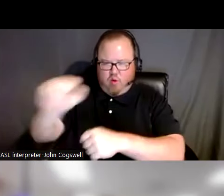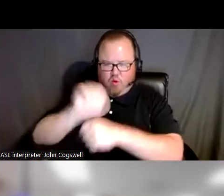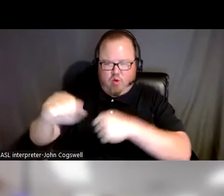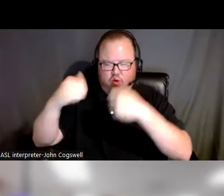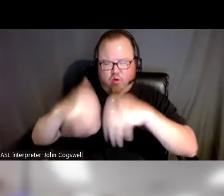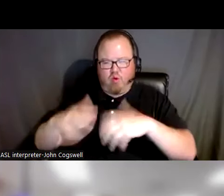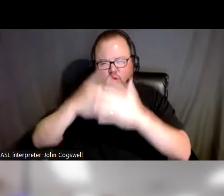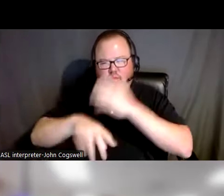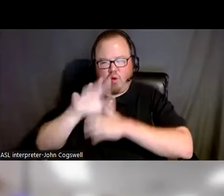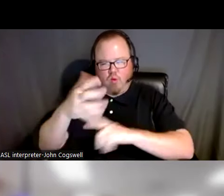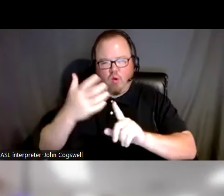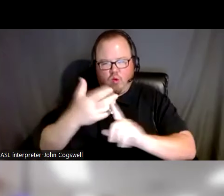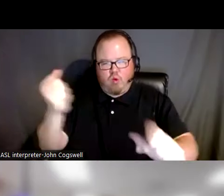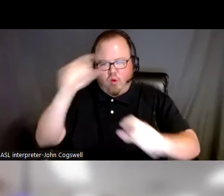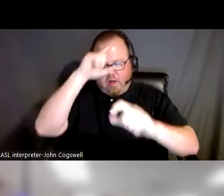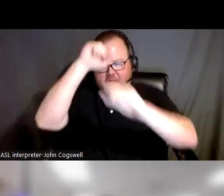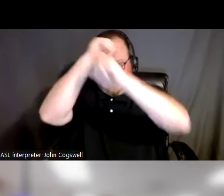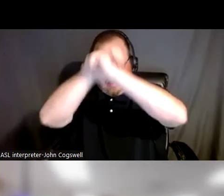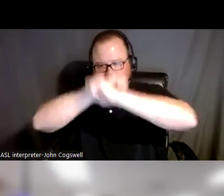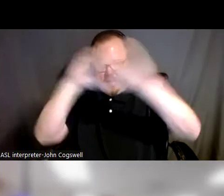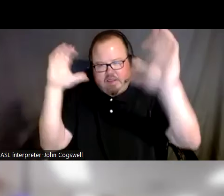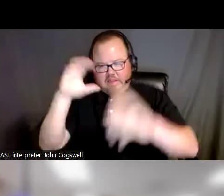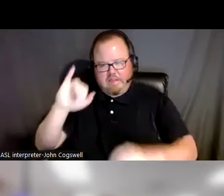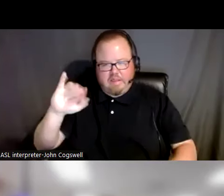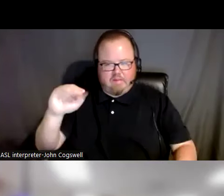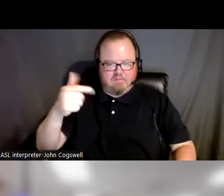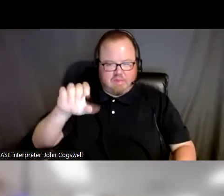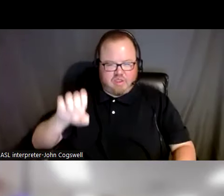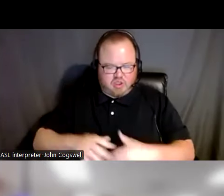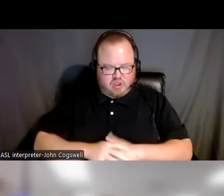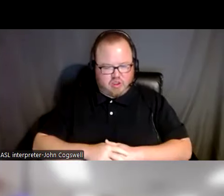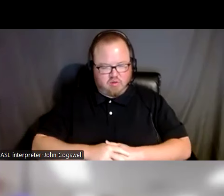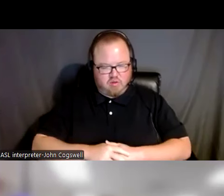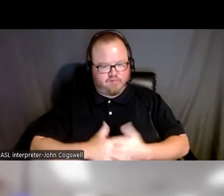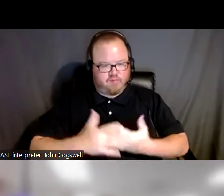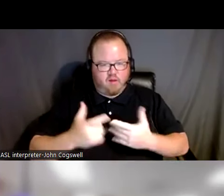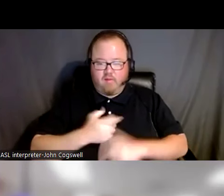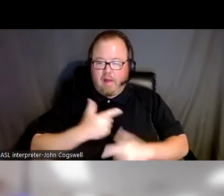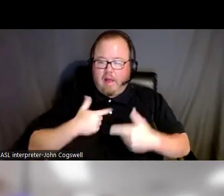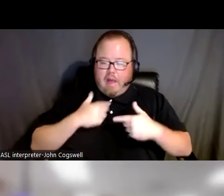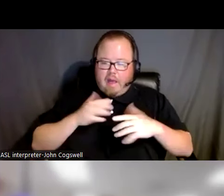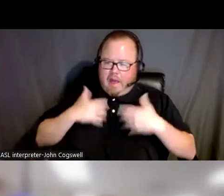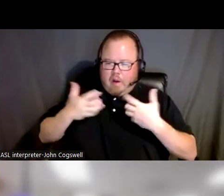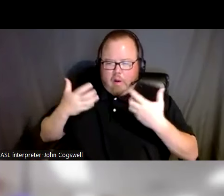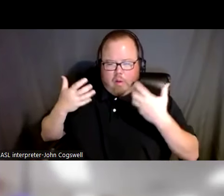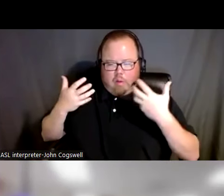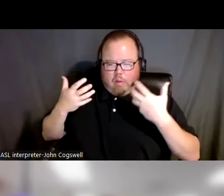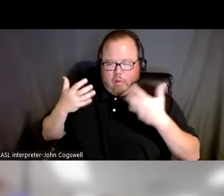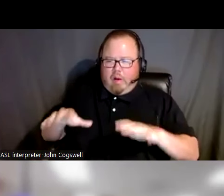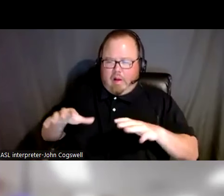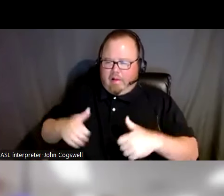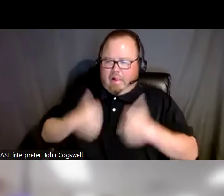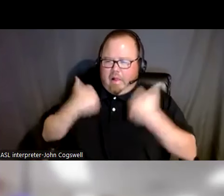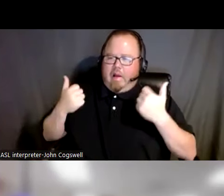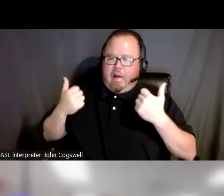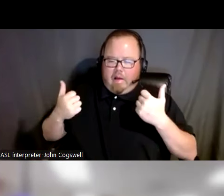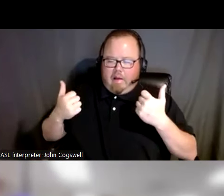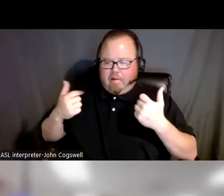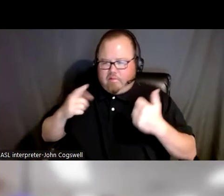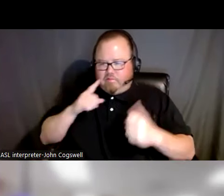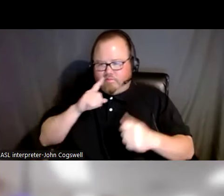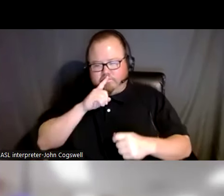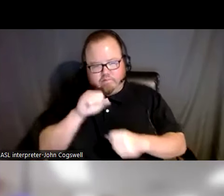your suicide image? When someone moves from, I don't want to be alive anymore, or I think I don't want to be alive, to